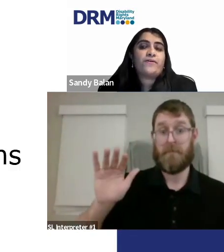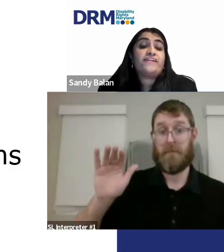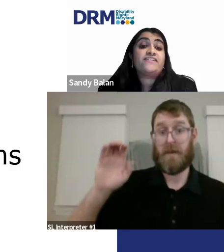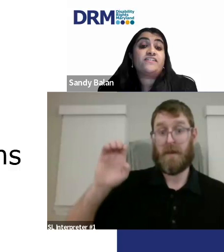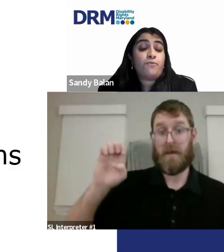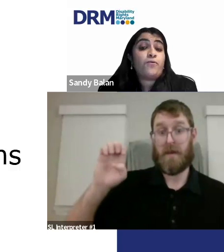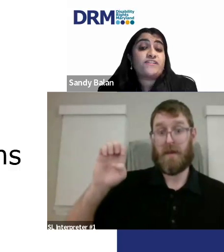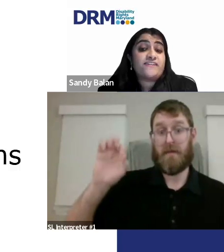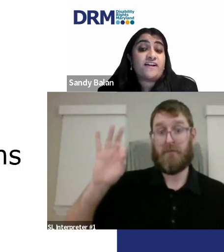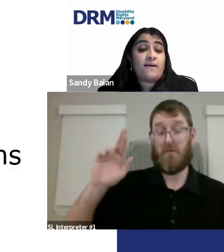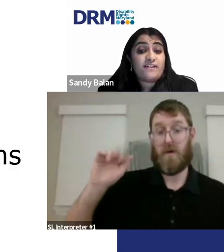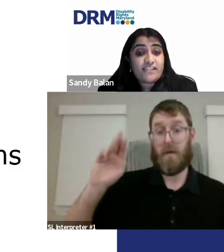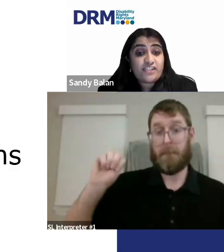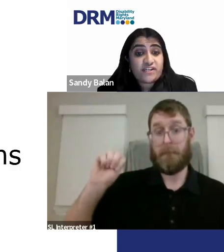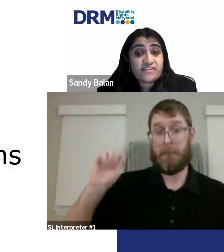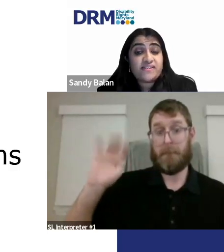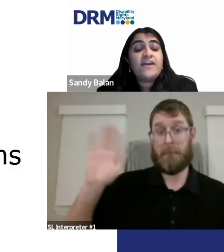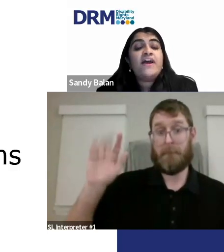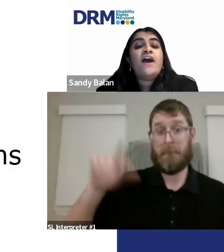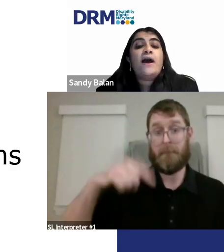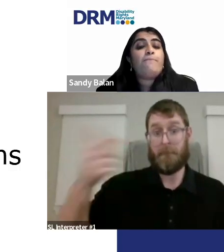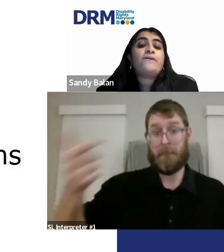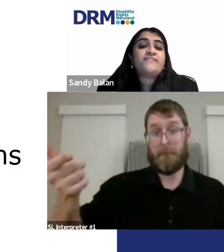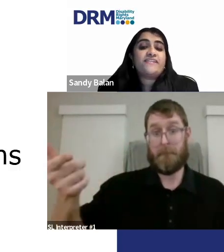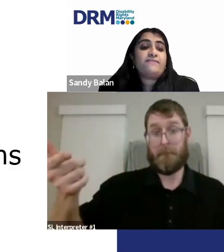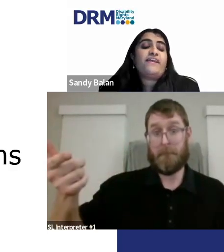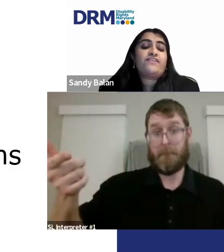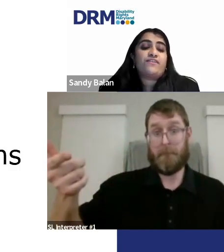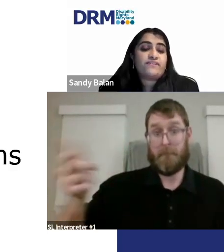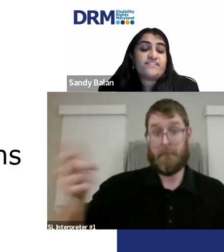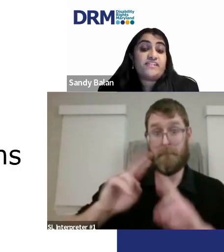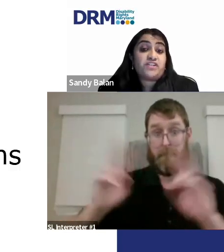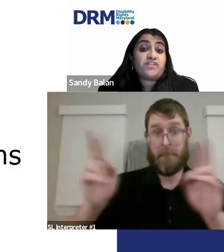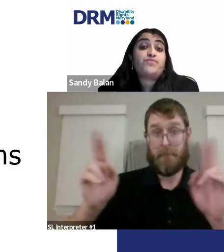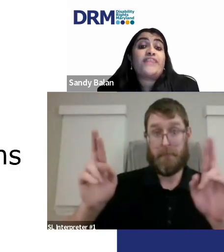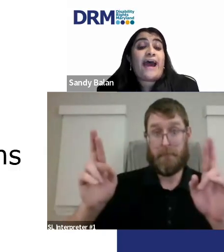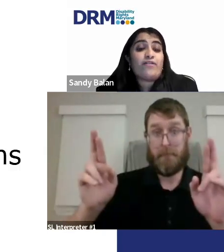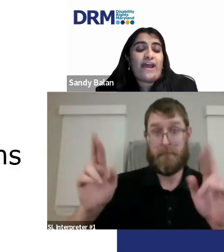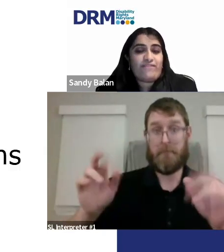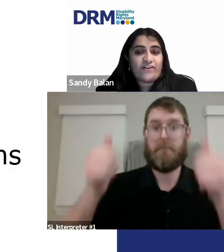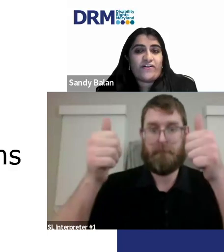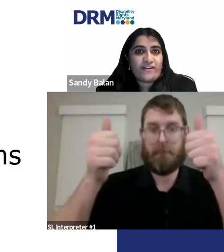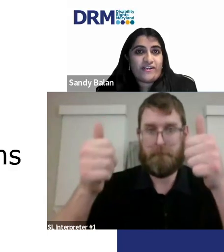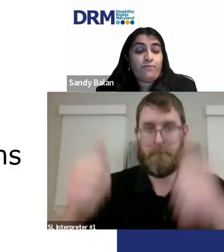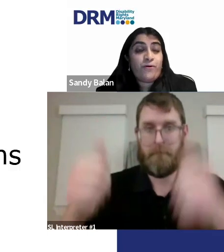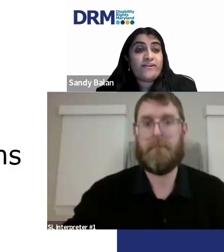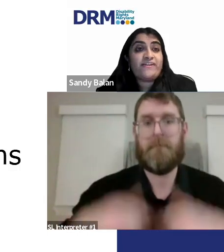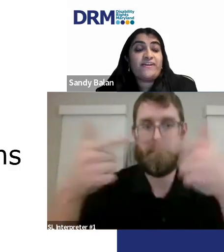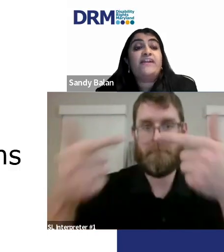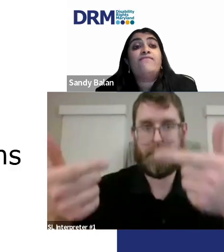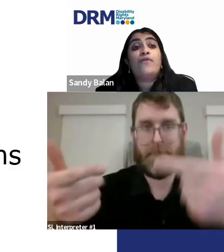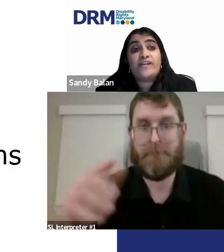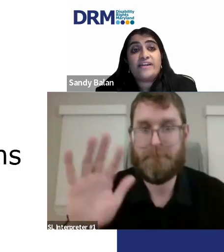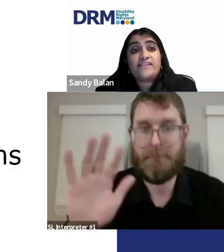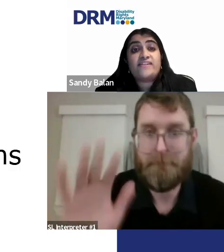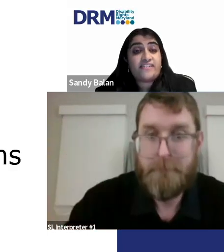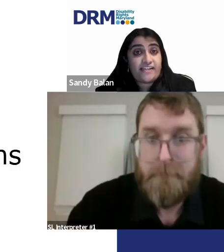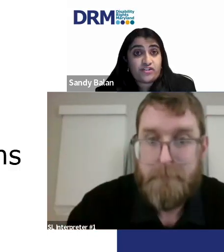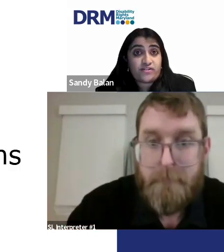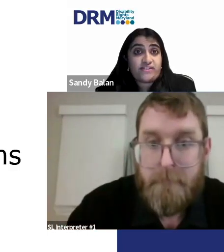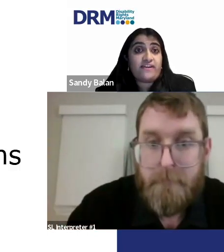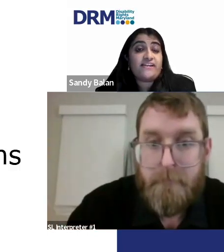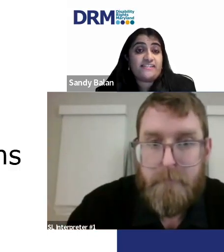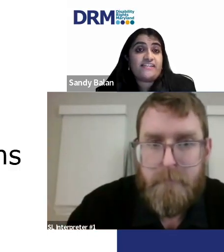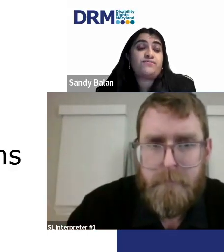the appropriate supports and accommodations, a person can make their own decisions without having a guardian appointed and avoiding